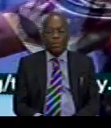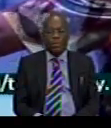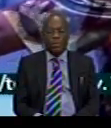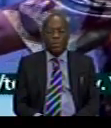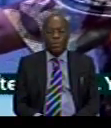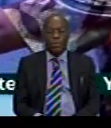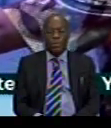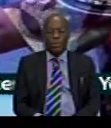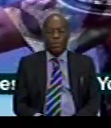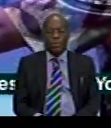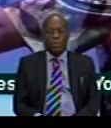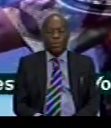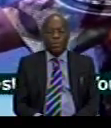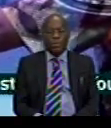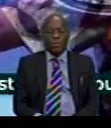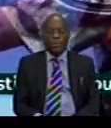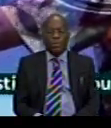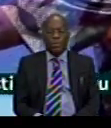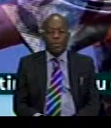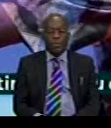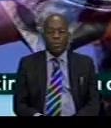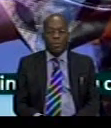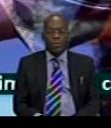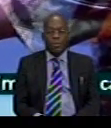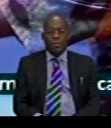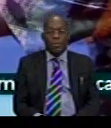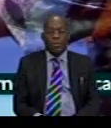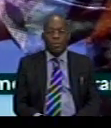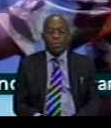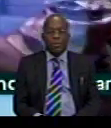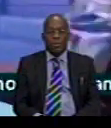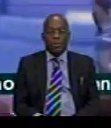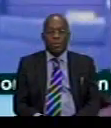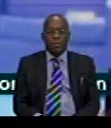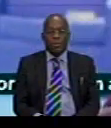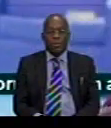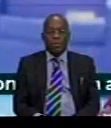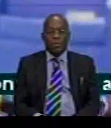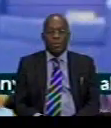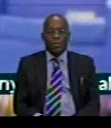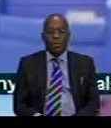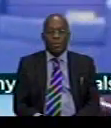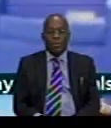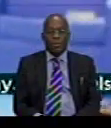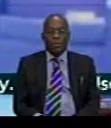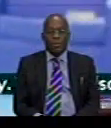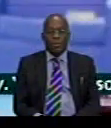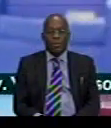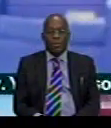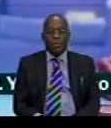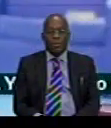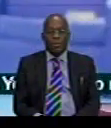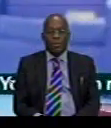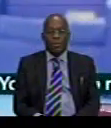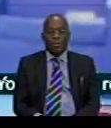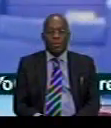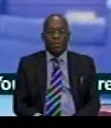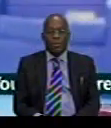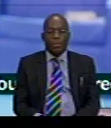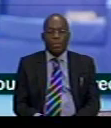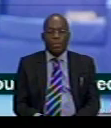Je suis malade avant de venir ici. Je suis atteint de diabète et tension.